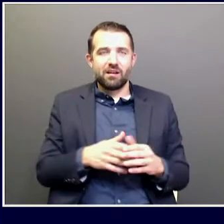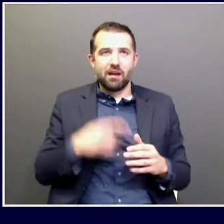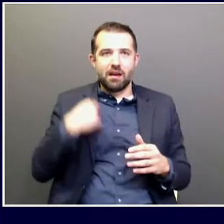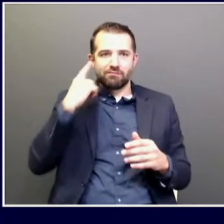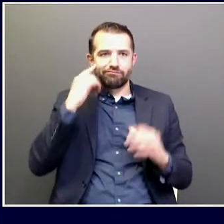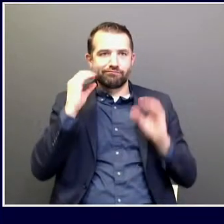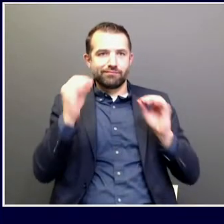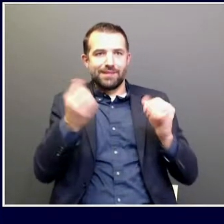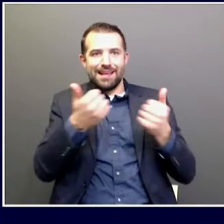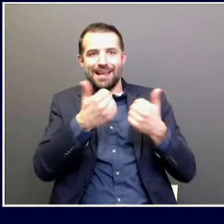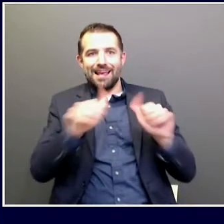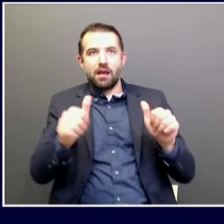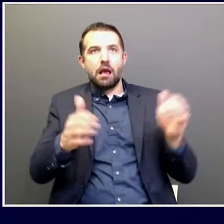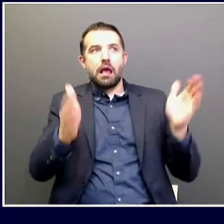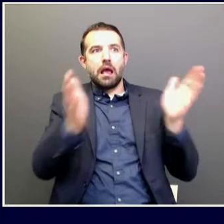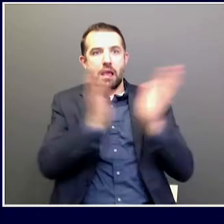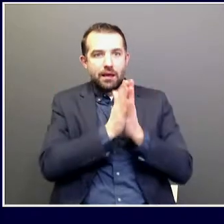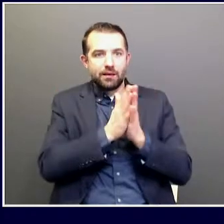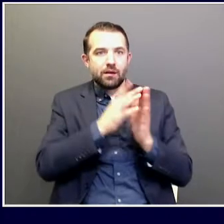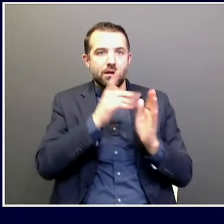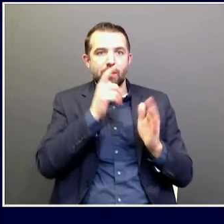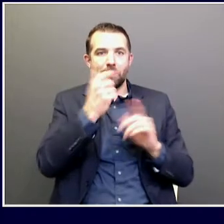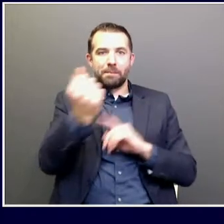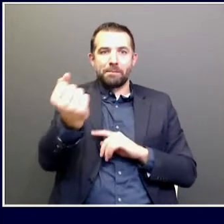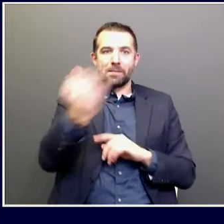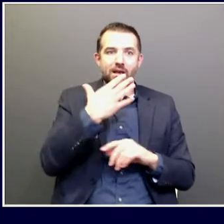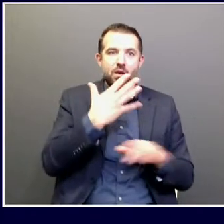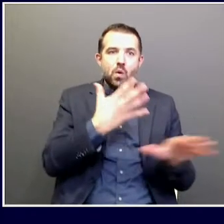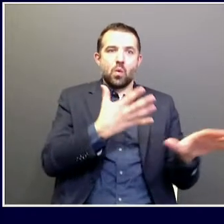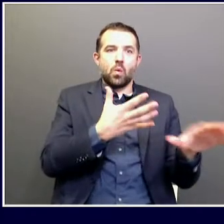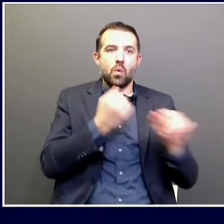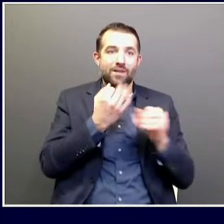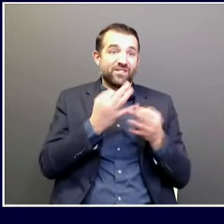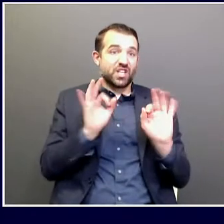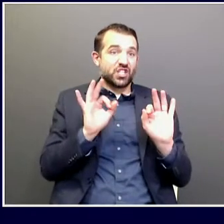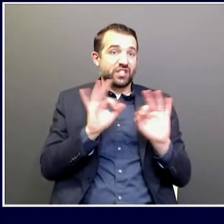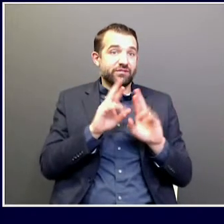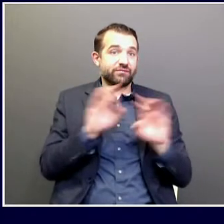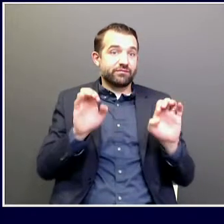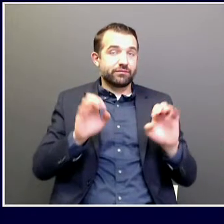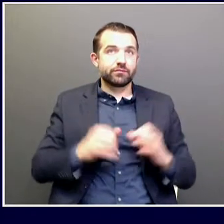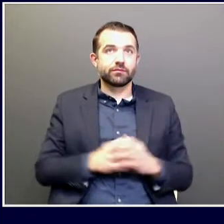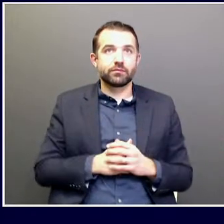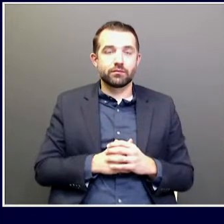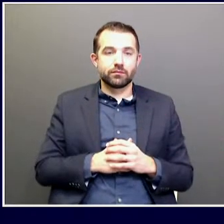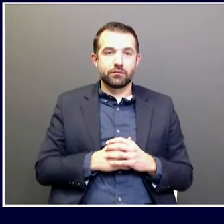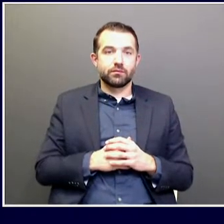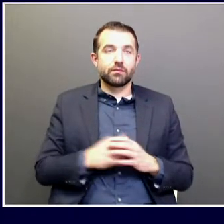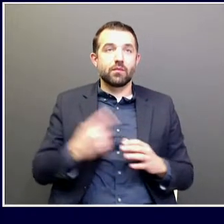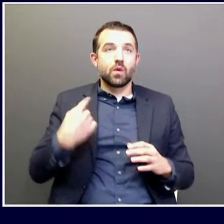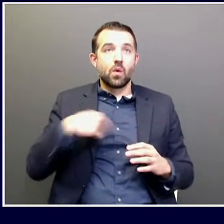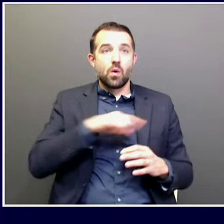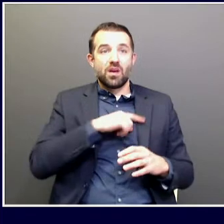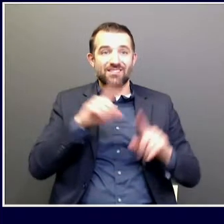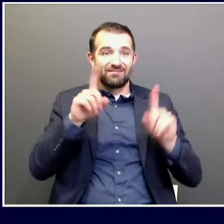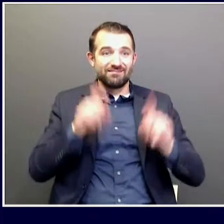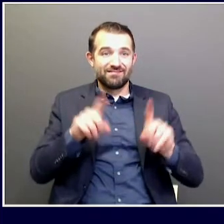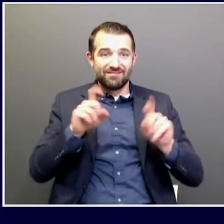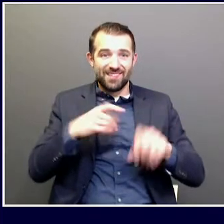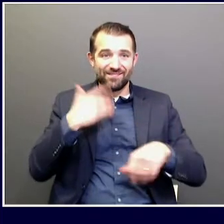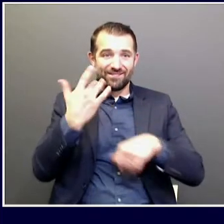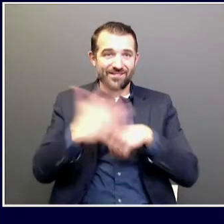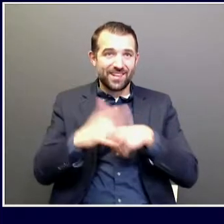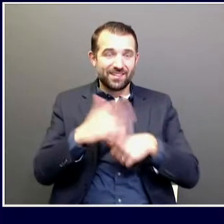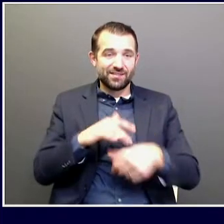yeah. Well, we're making sure that tests are readily available. There are now 3 different kinds of tests, I think,